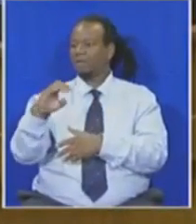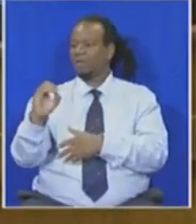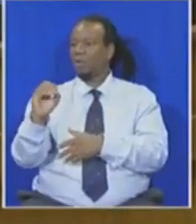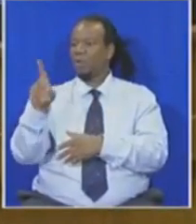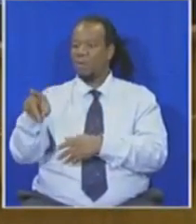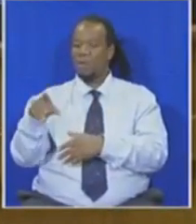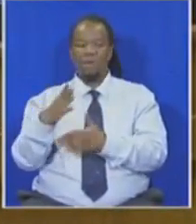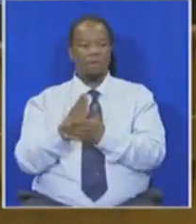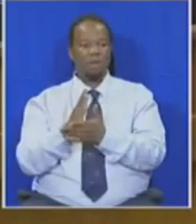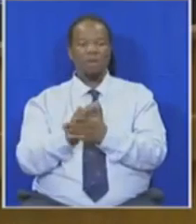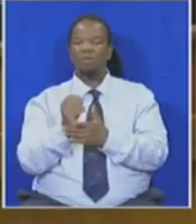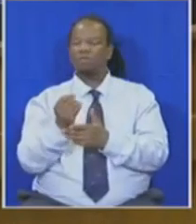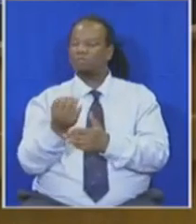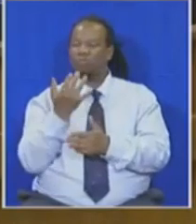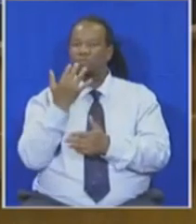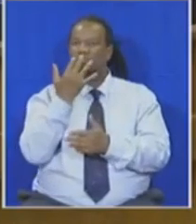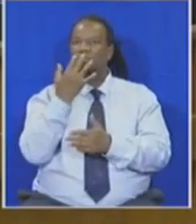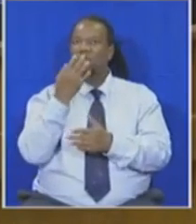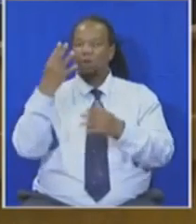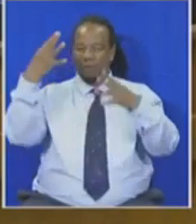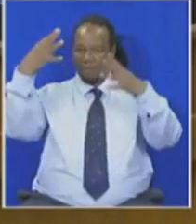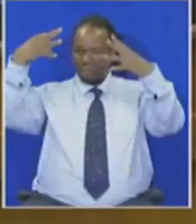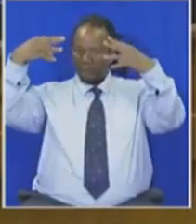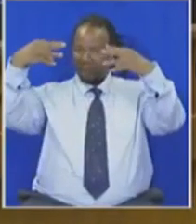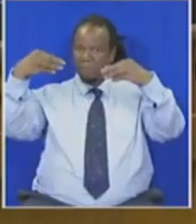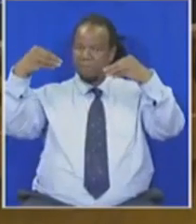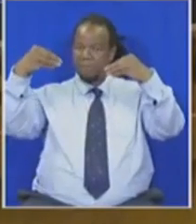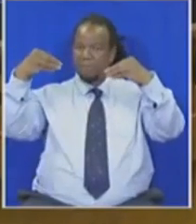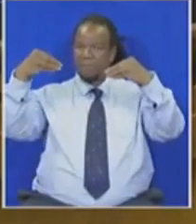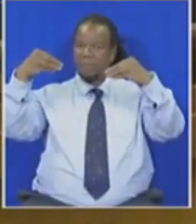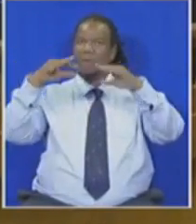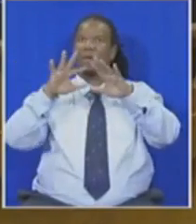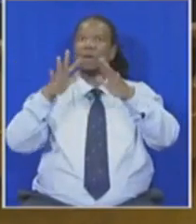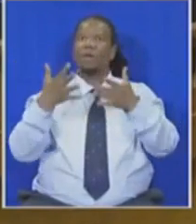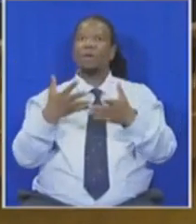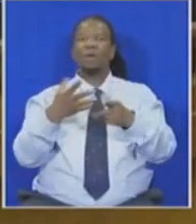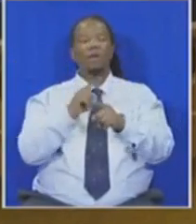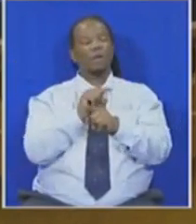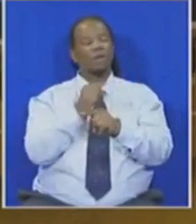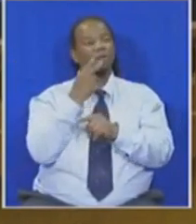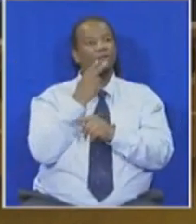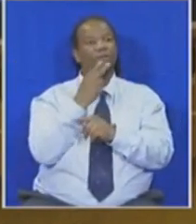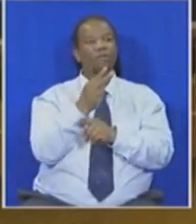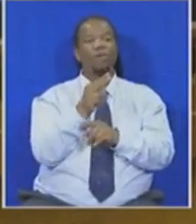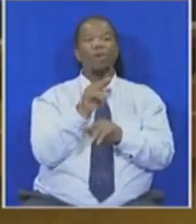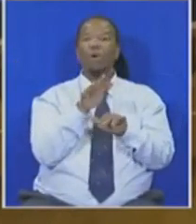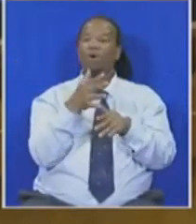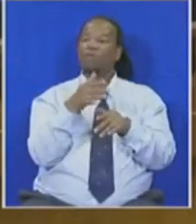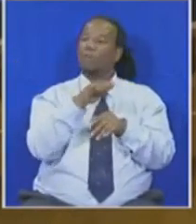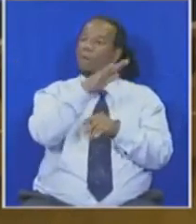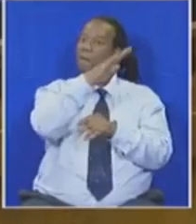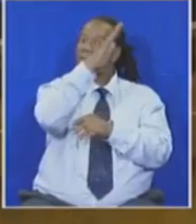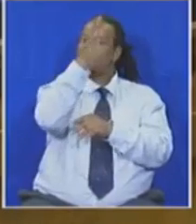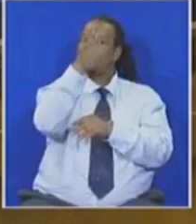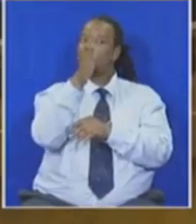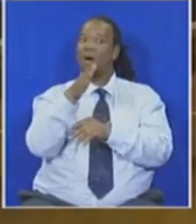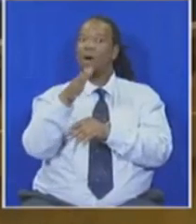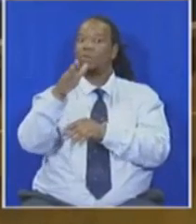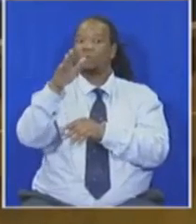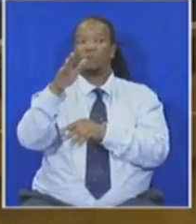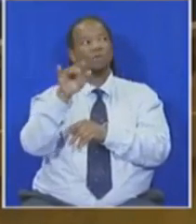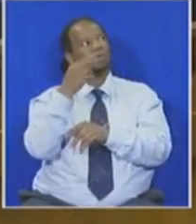musty fragrance and dim lighting of the old assembly chamber, the magnificent view and natural splendor of the mountain as you make your way to the Good Hope